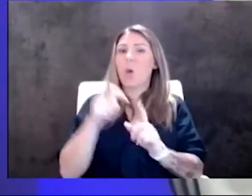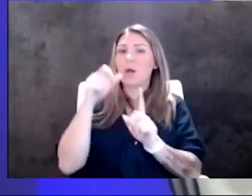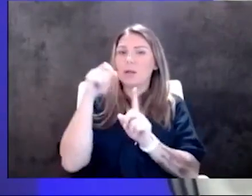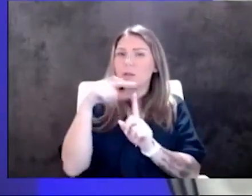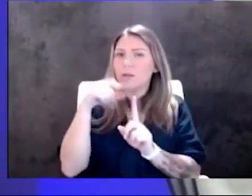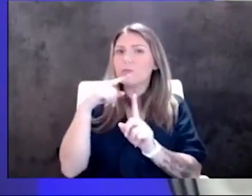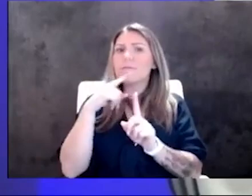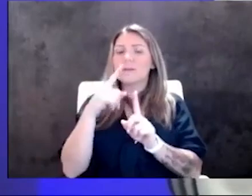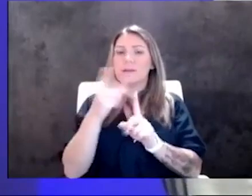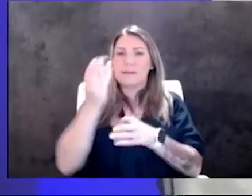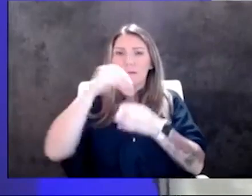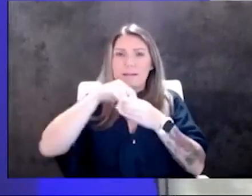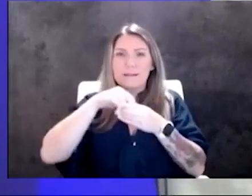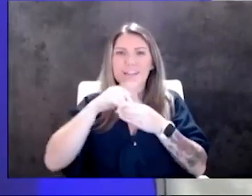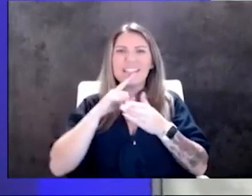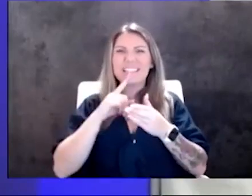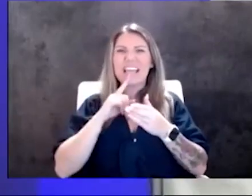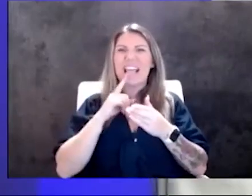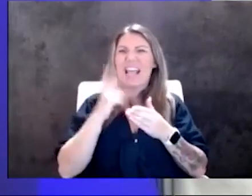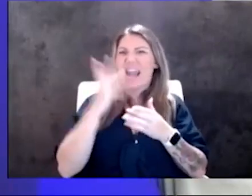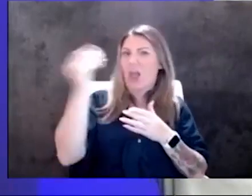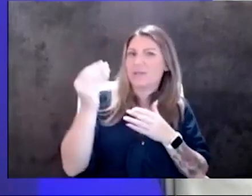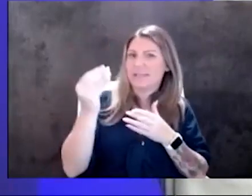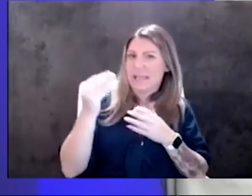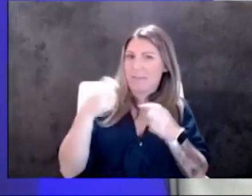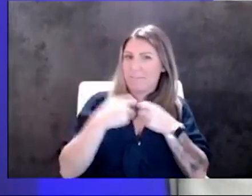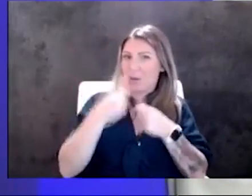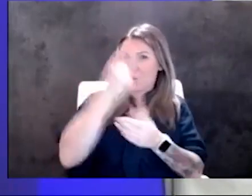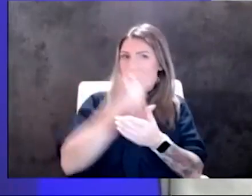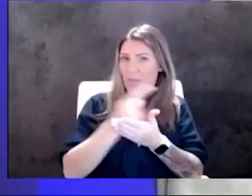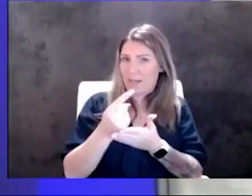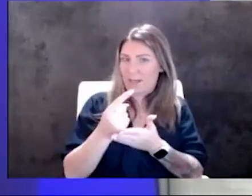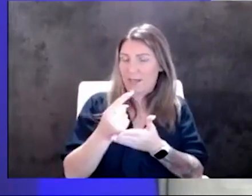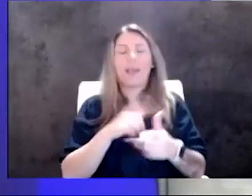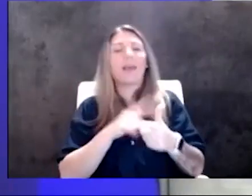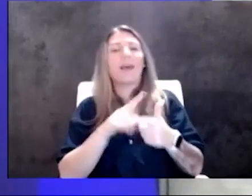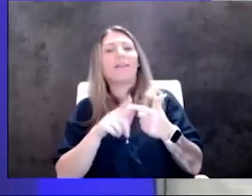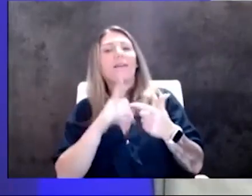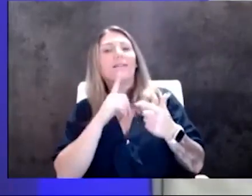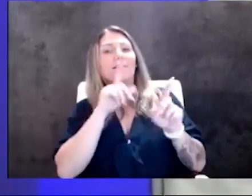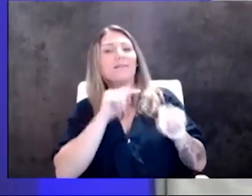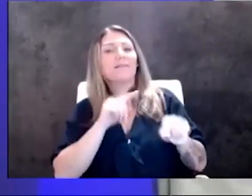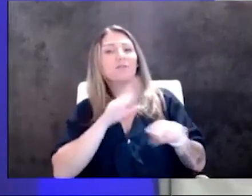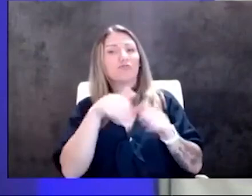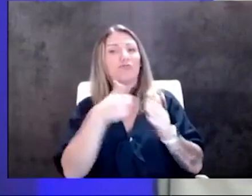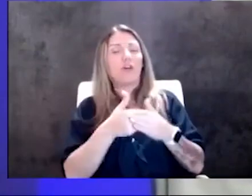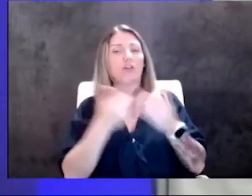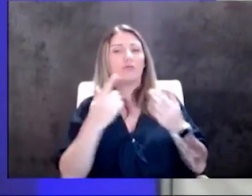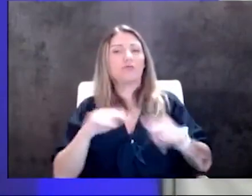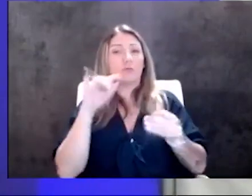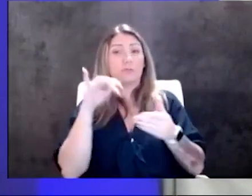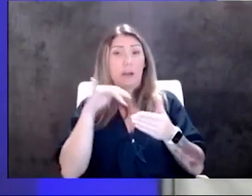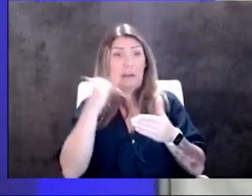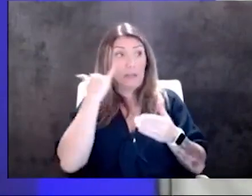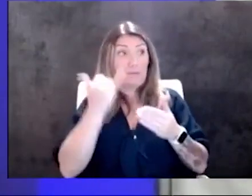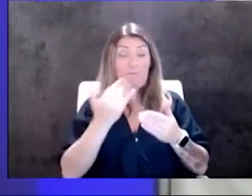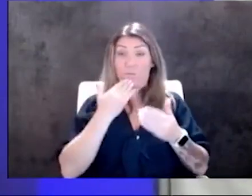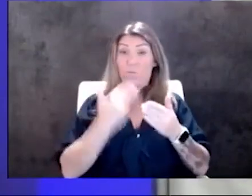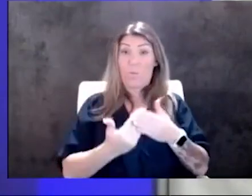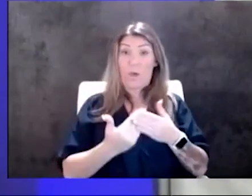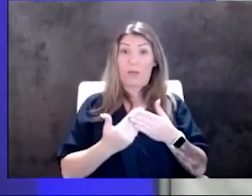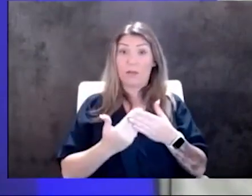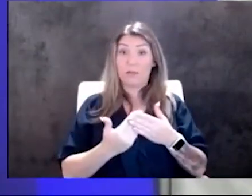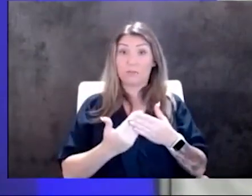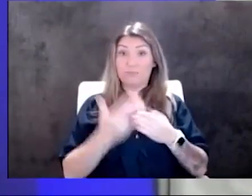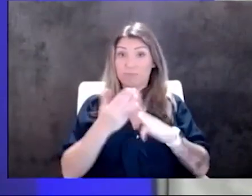kind of an external battery for a week. So really, we've kind of answered that question for each patient when they do that trial. And if they do well with that trial, then we know and what we consider well